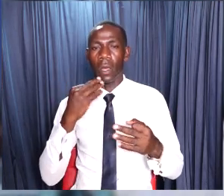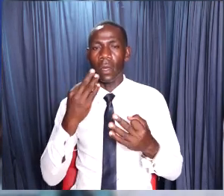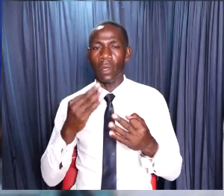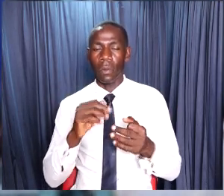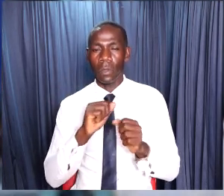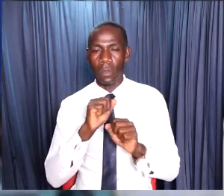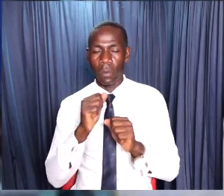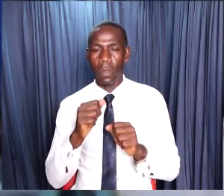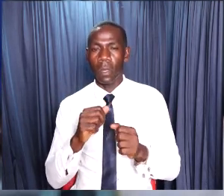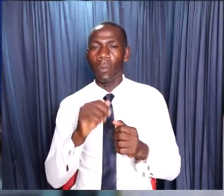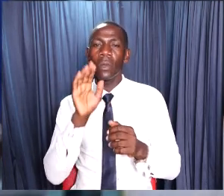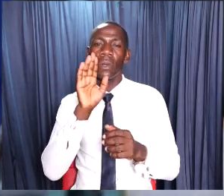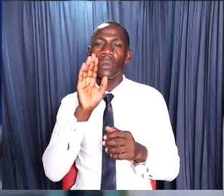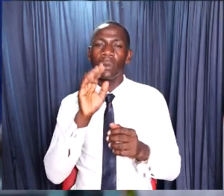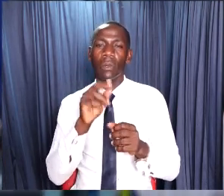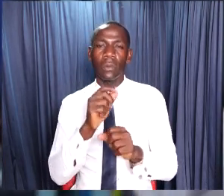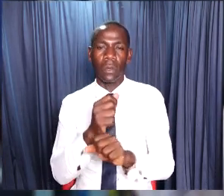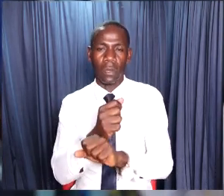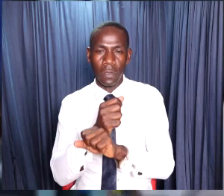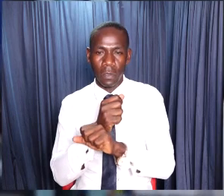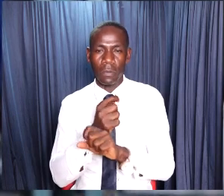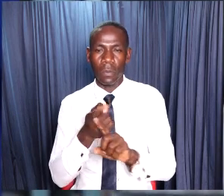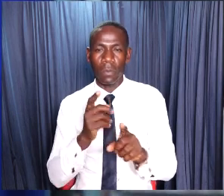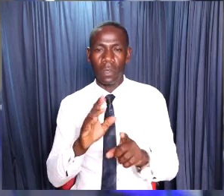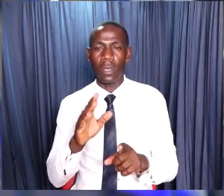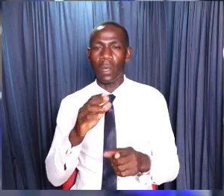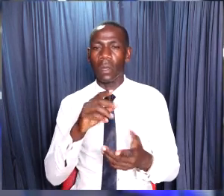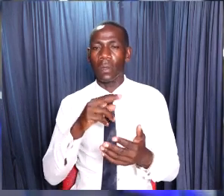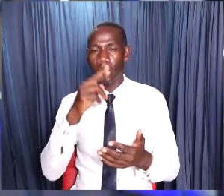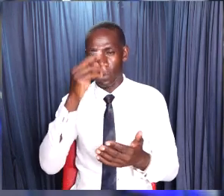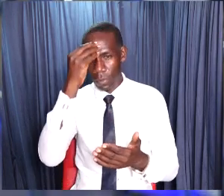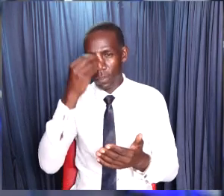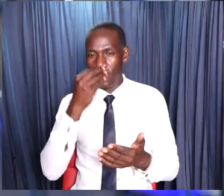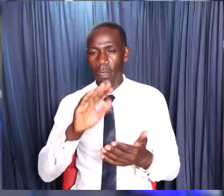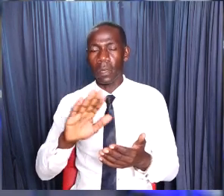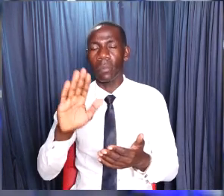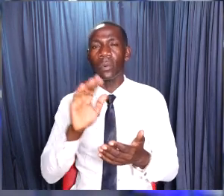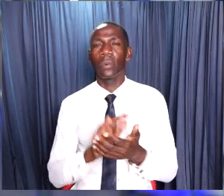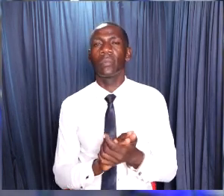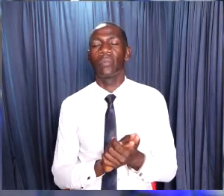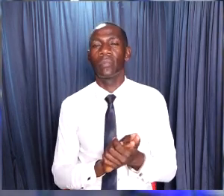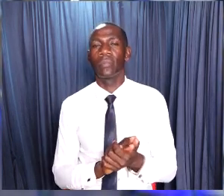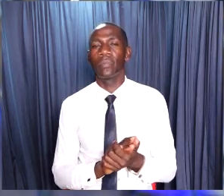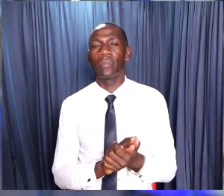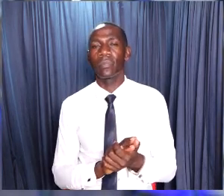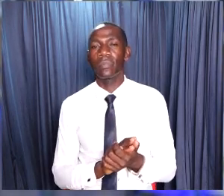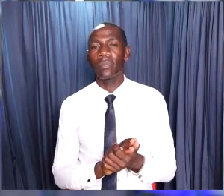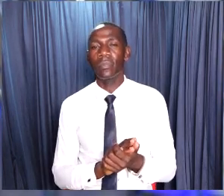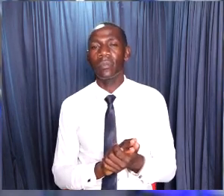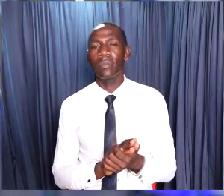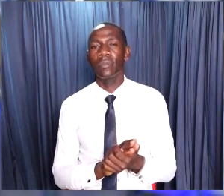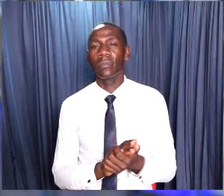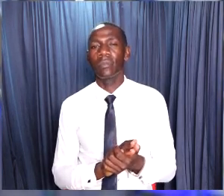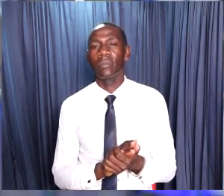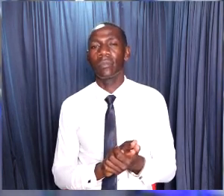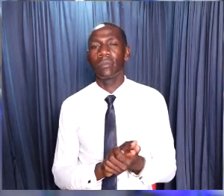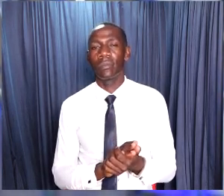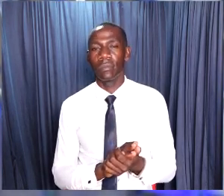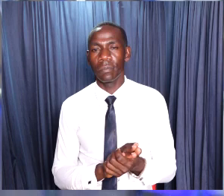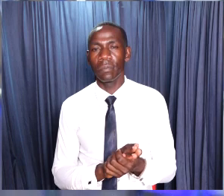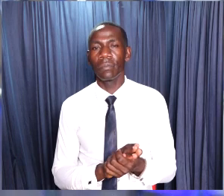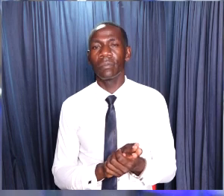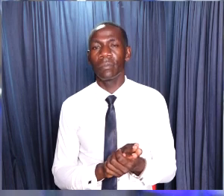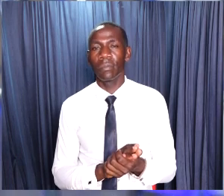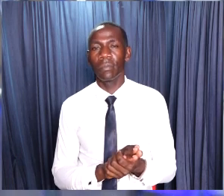wafanyao fitina watanaswa kwa ila yao wenyewe. The righteousness of the upright shall deliver them, but transgressors shall